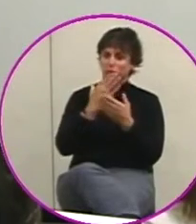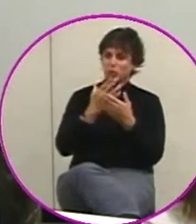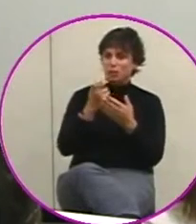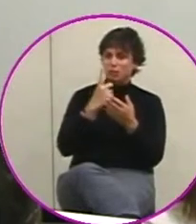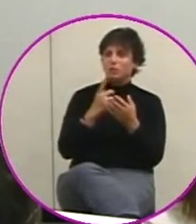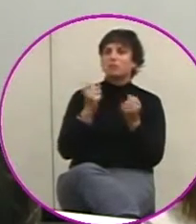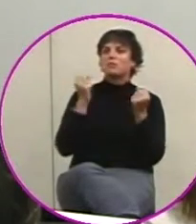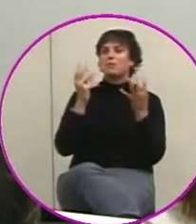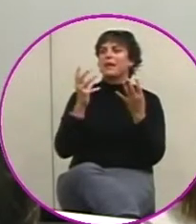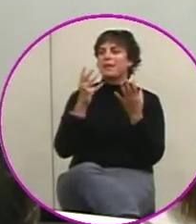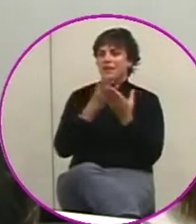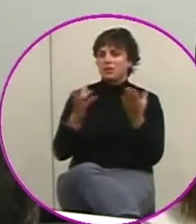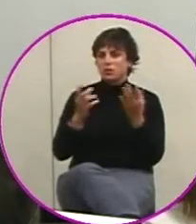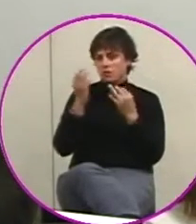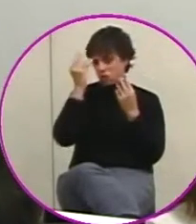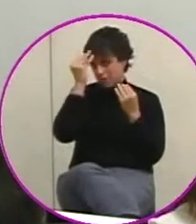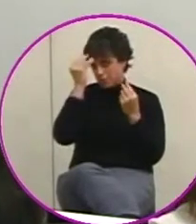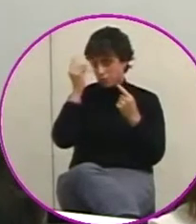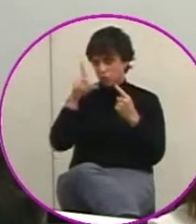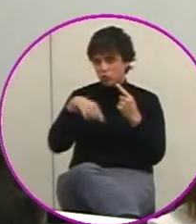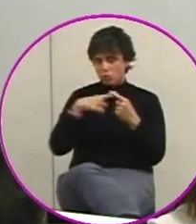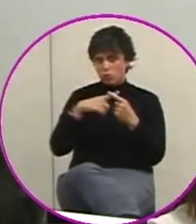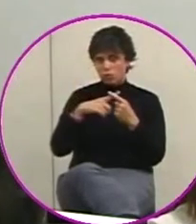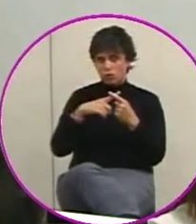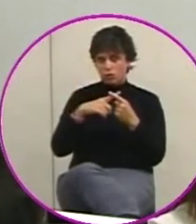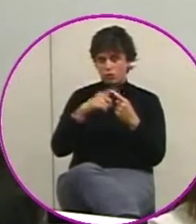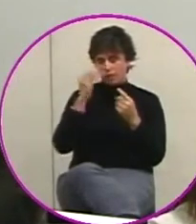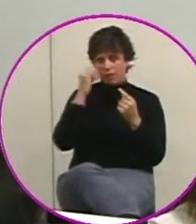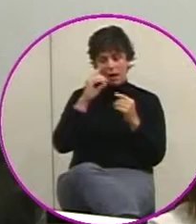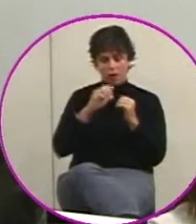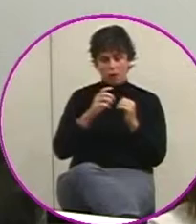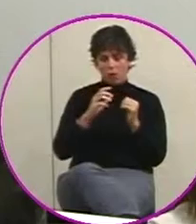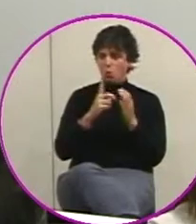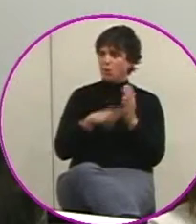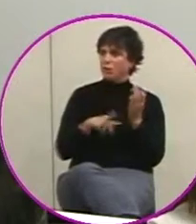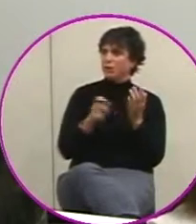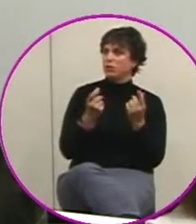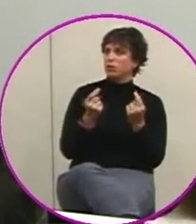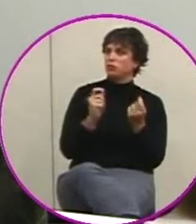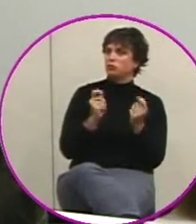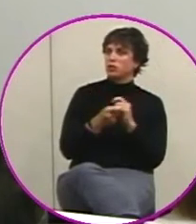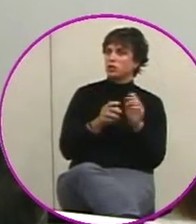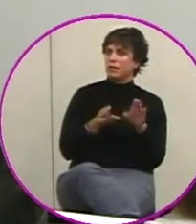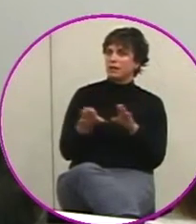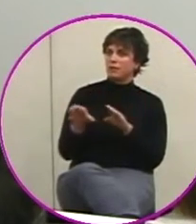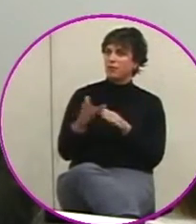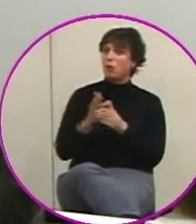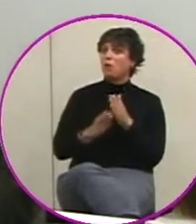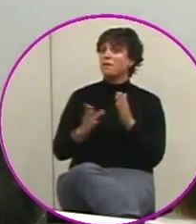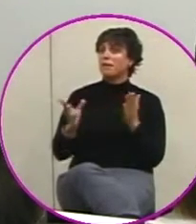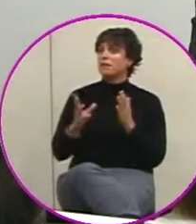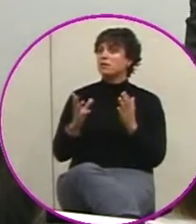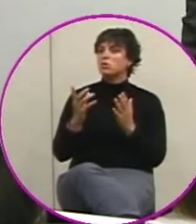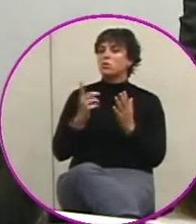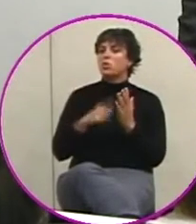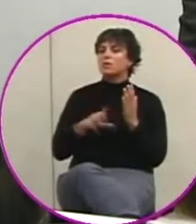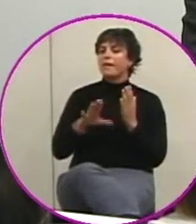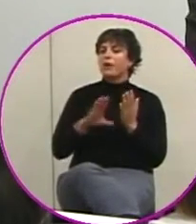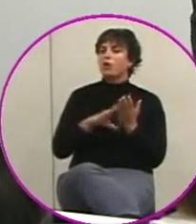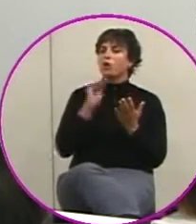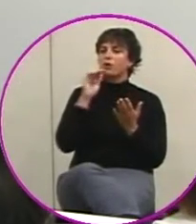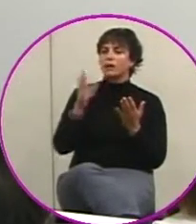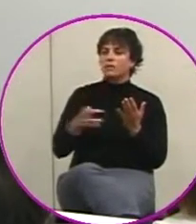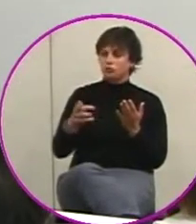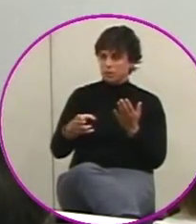a number of factors to take into account when you look at what does it take to change a behavior. Part of it is what's the learning history. If you're